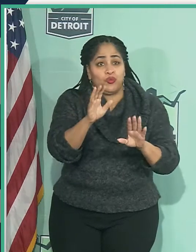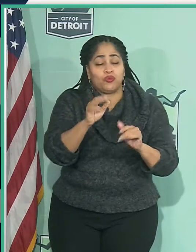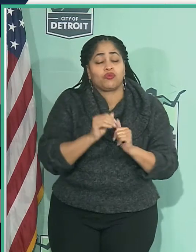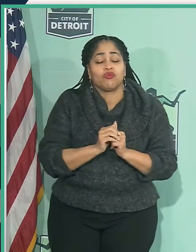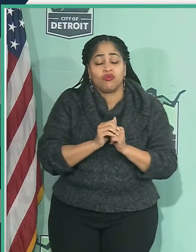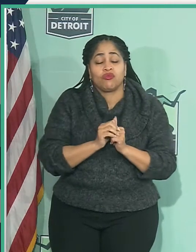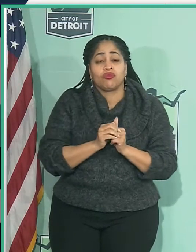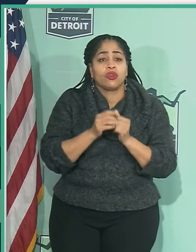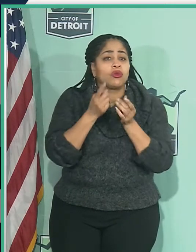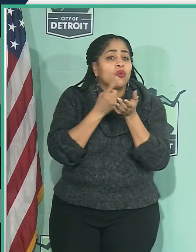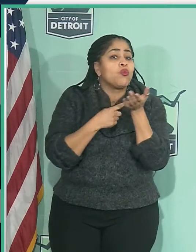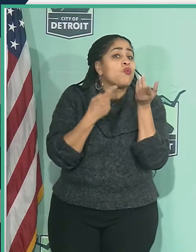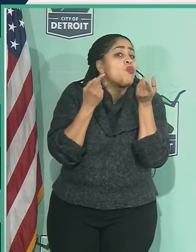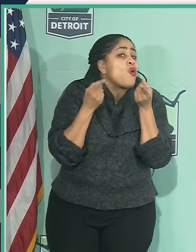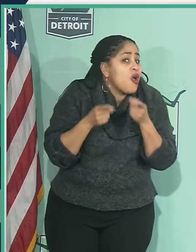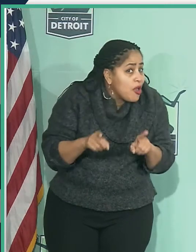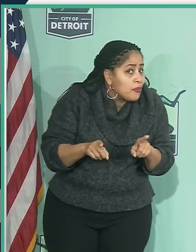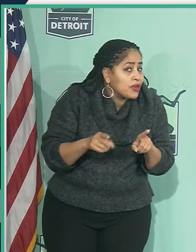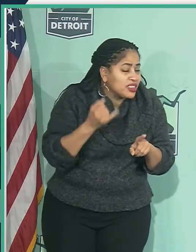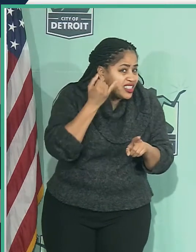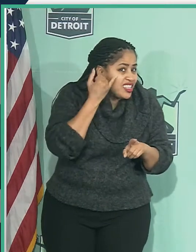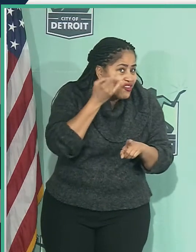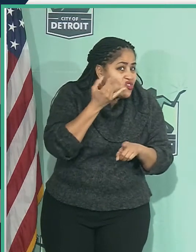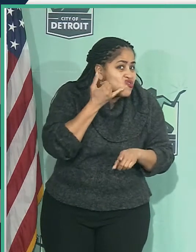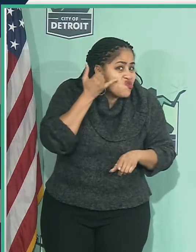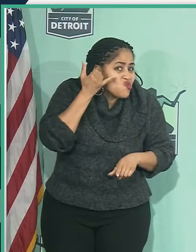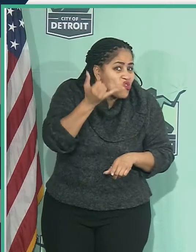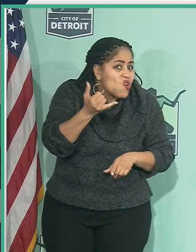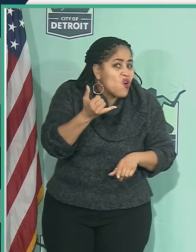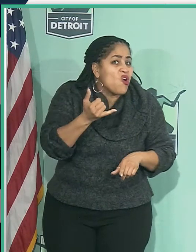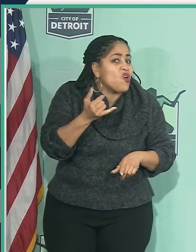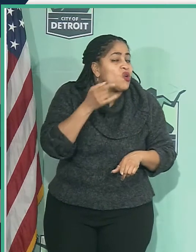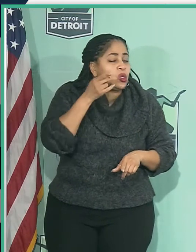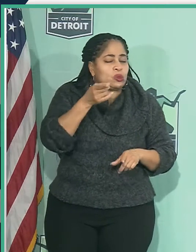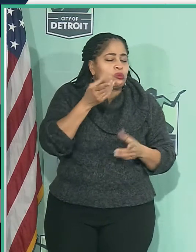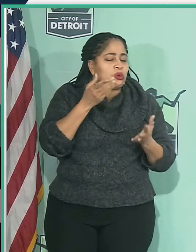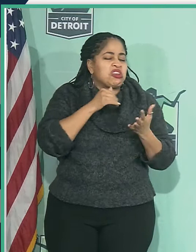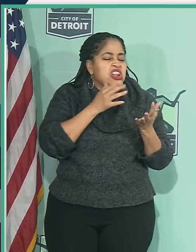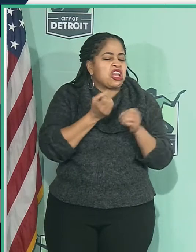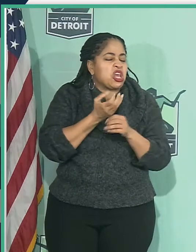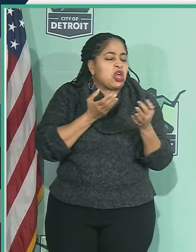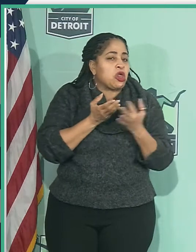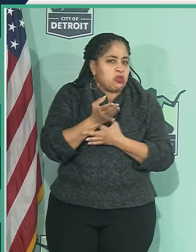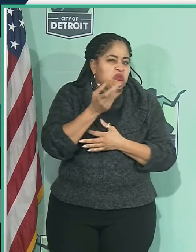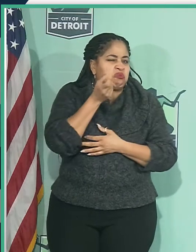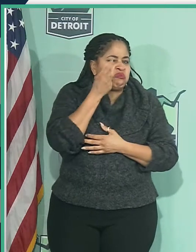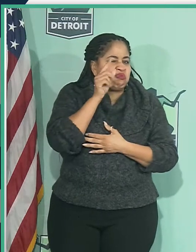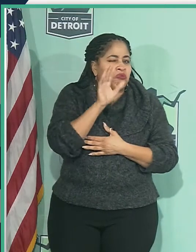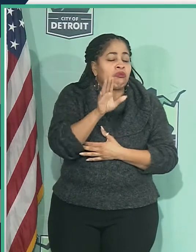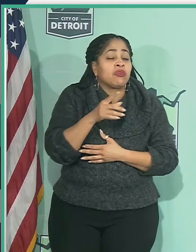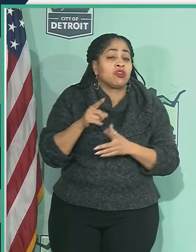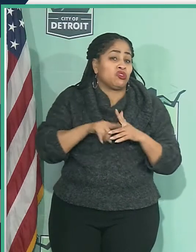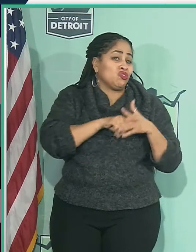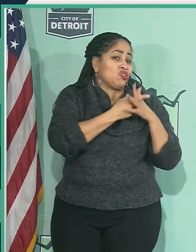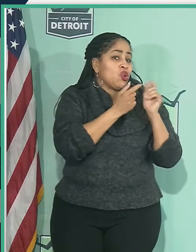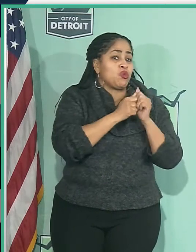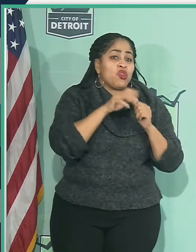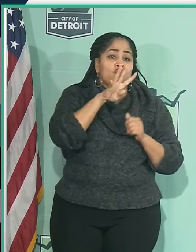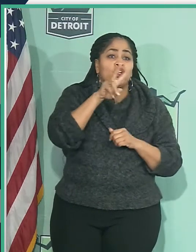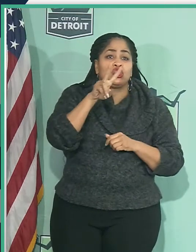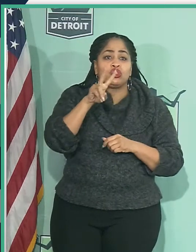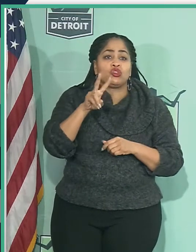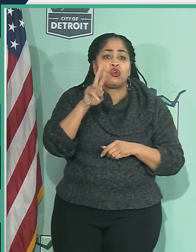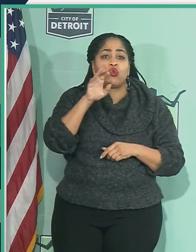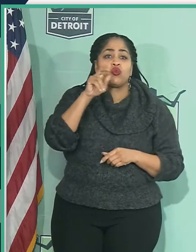here's what happened. If you tried to dial, you almost certainly did not get through. We started the day with 42